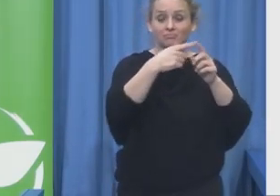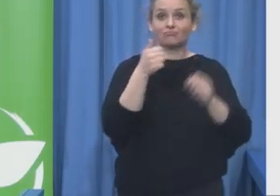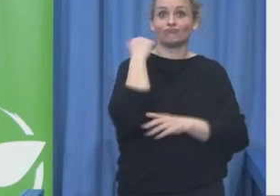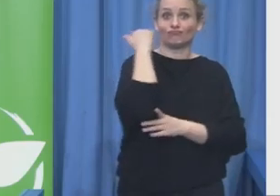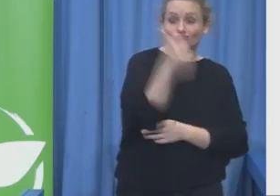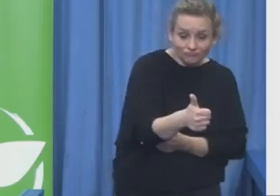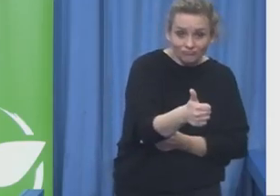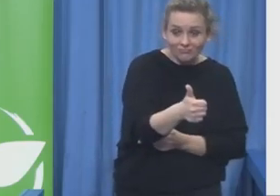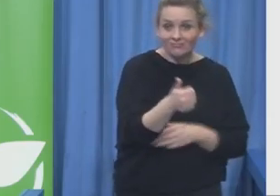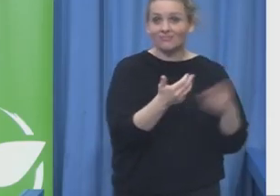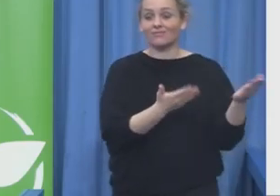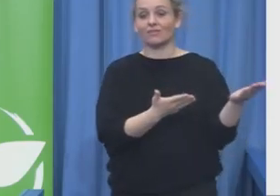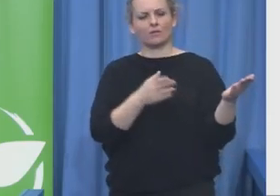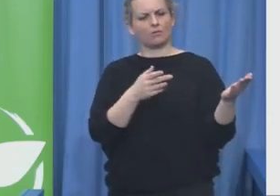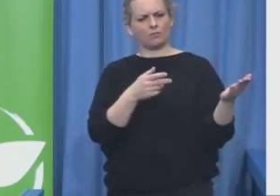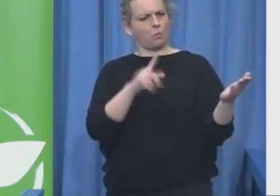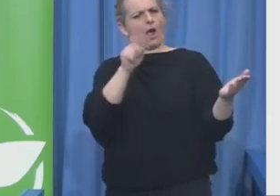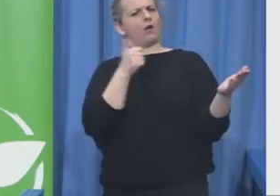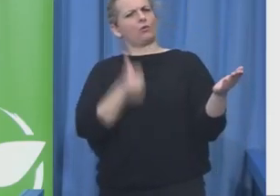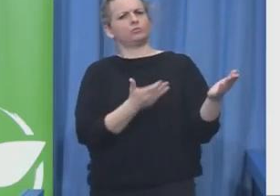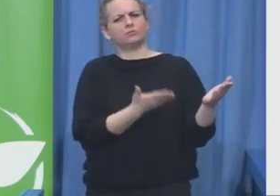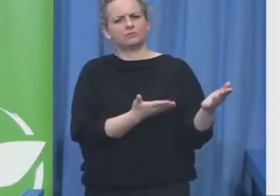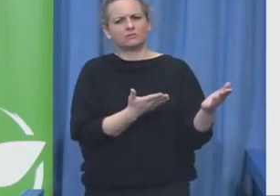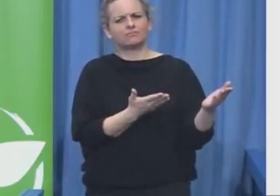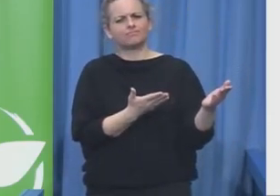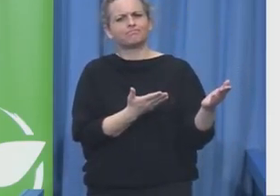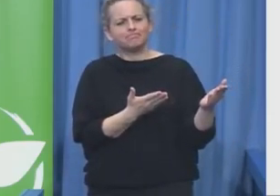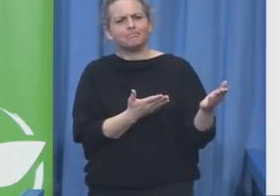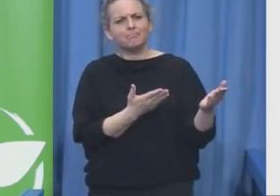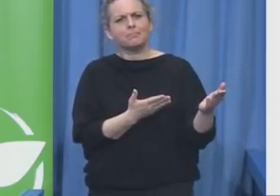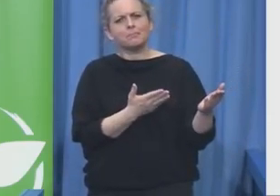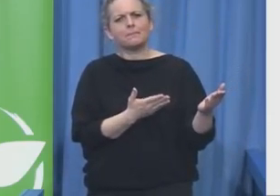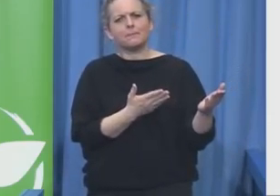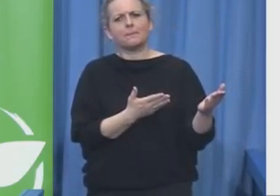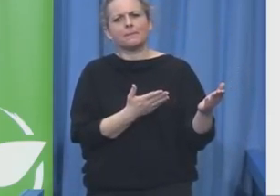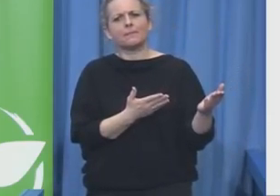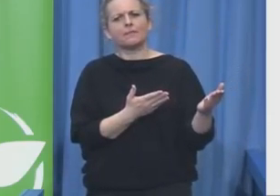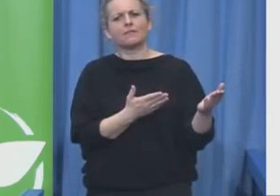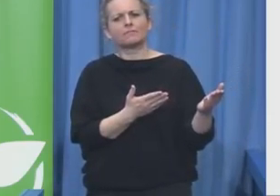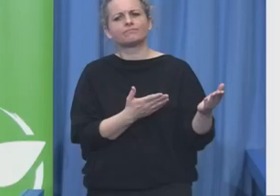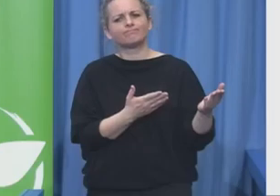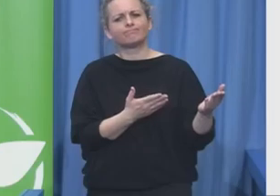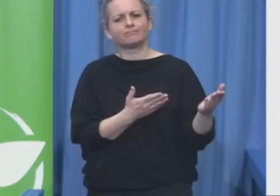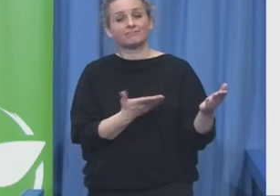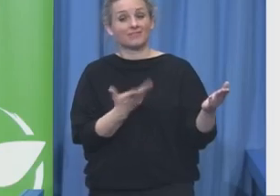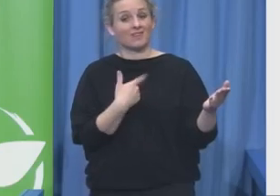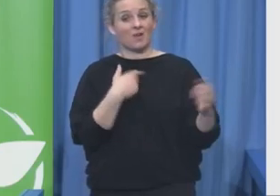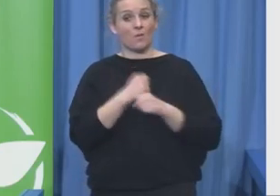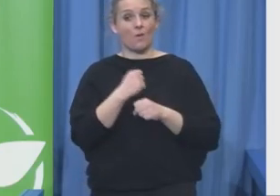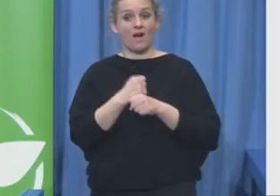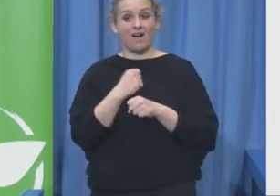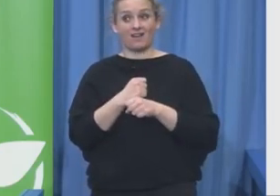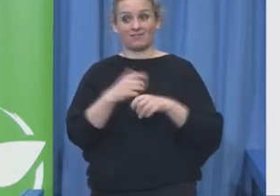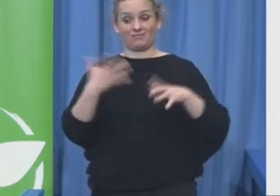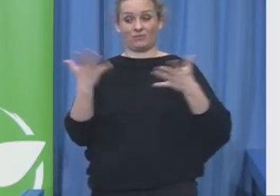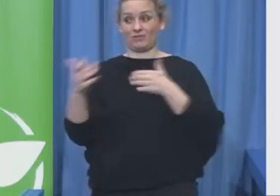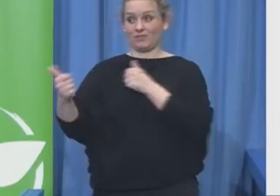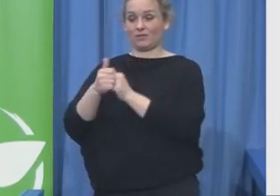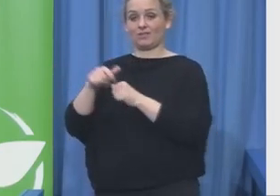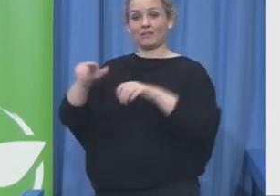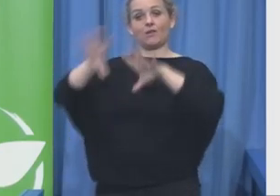Global Disability, Global Business and Disability Network. So it's at global, which means that at